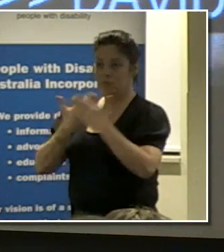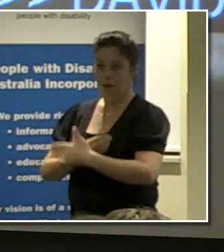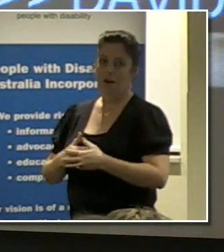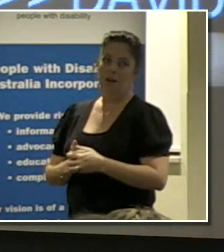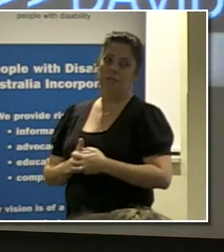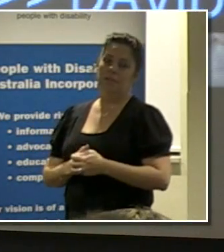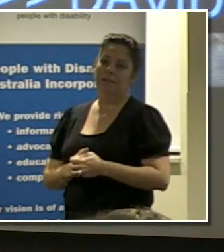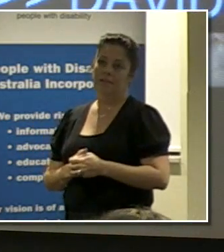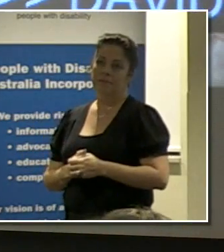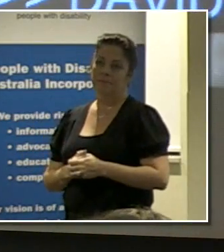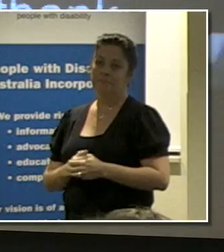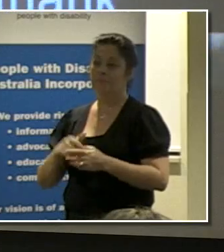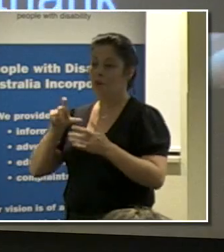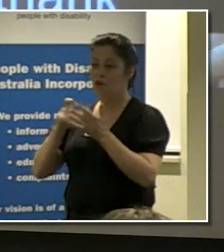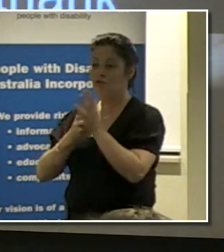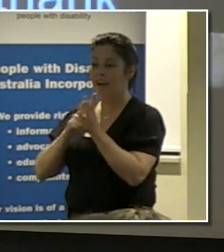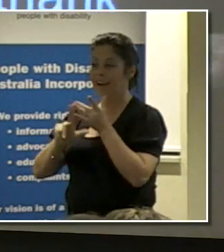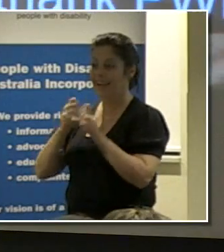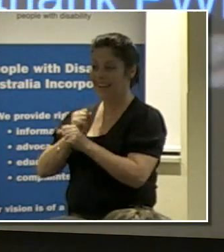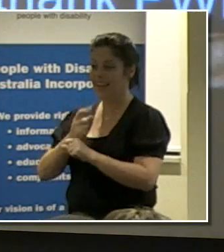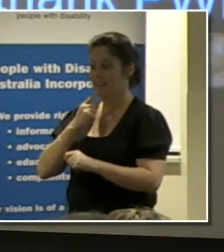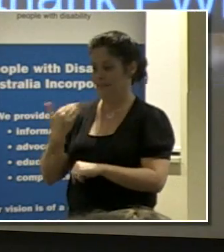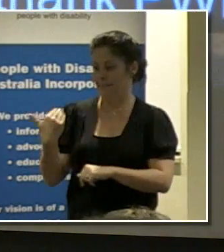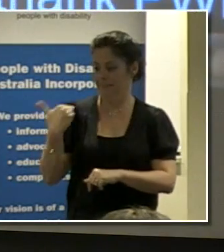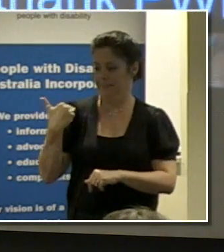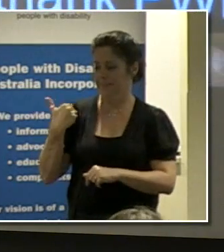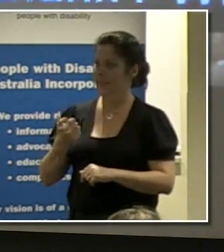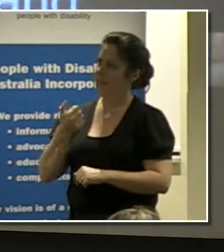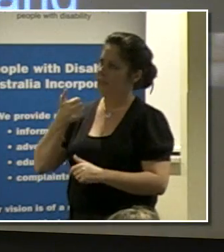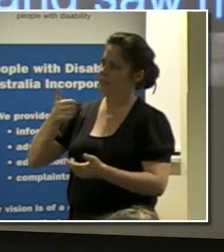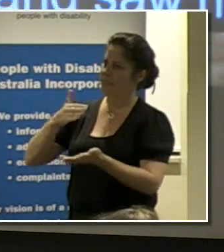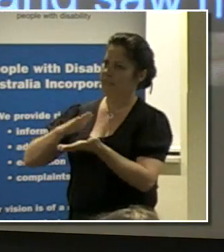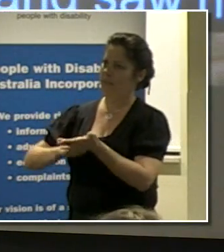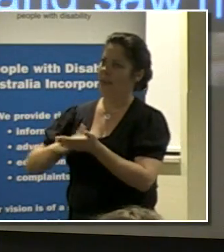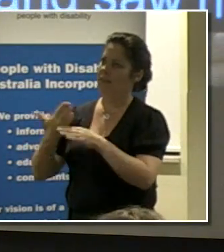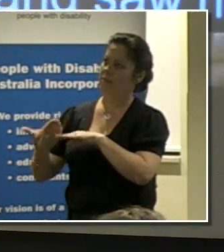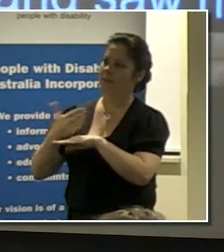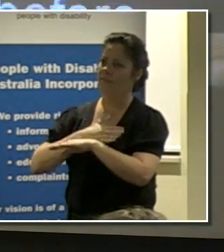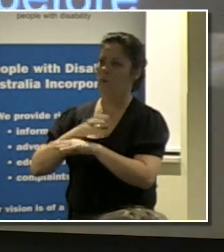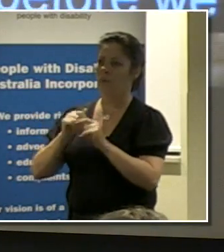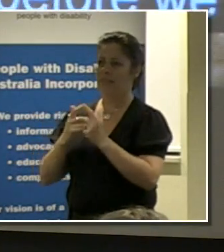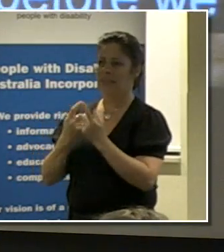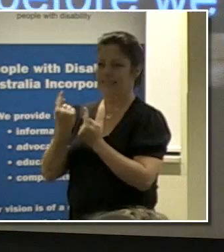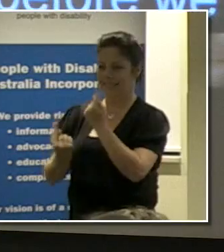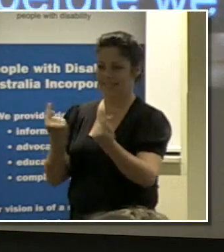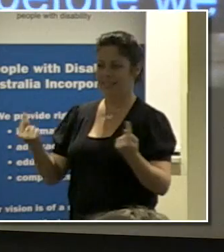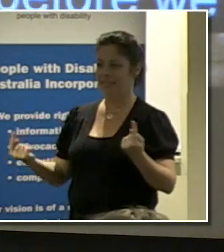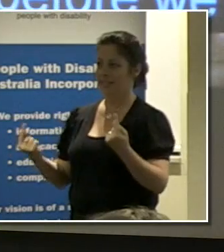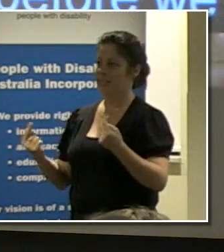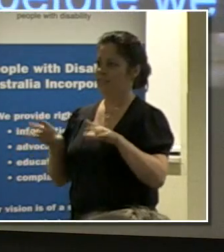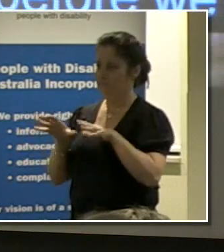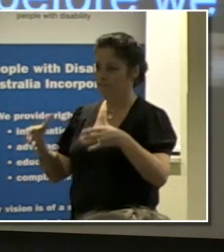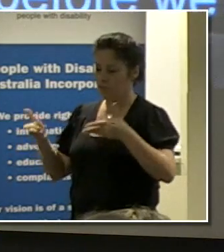Craig came and saw me, I think, about 6 months before we did the citizens jury, and pointed out to